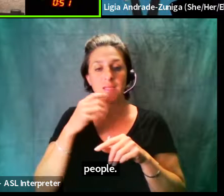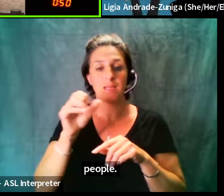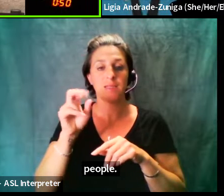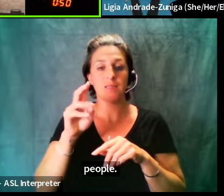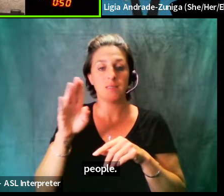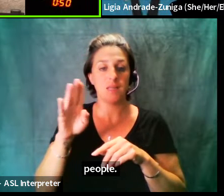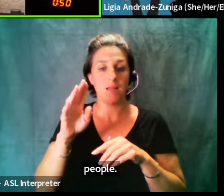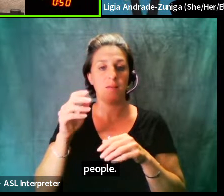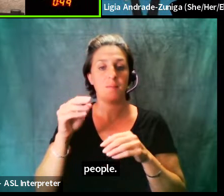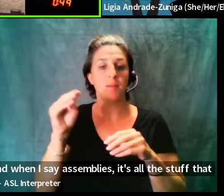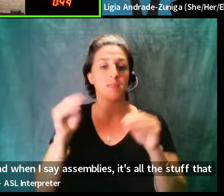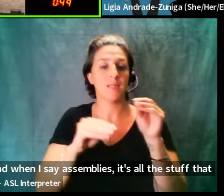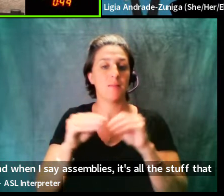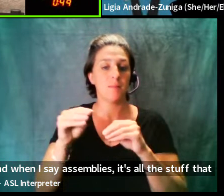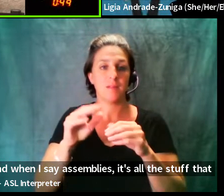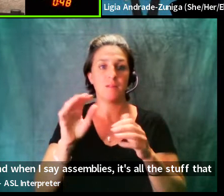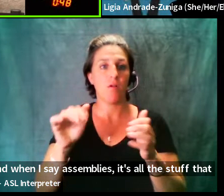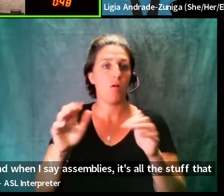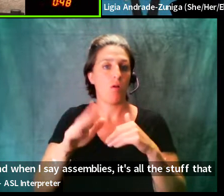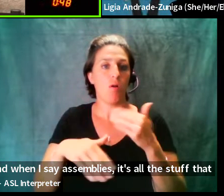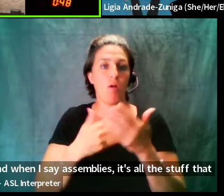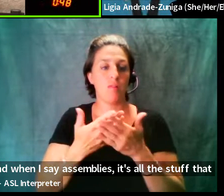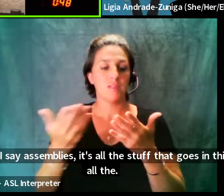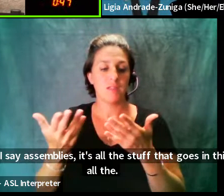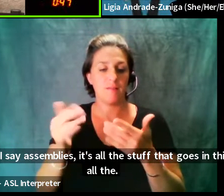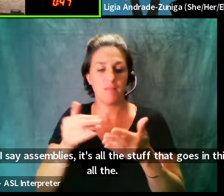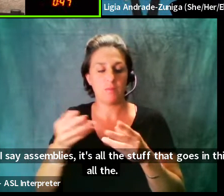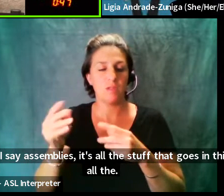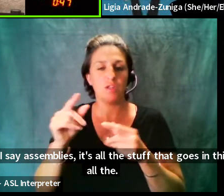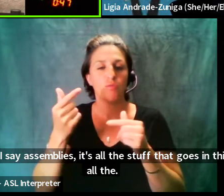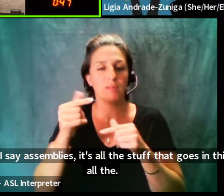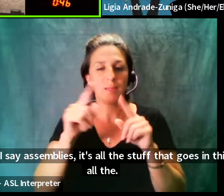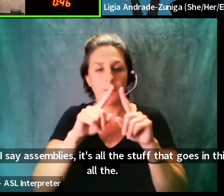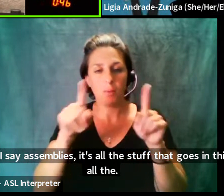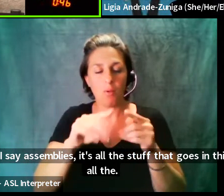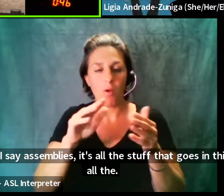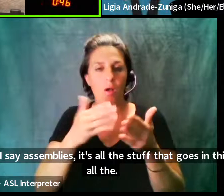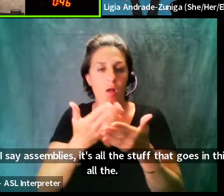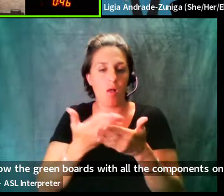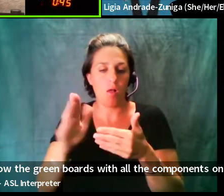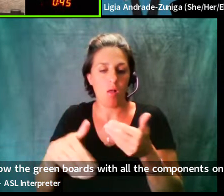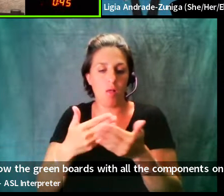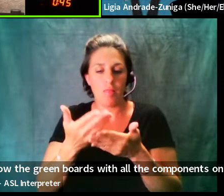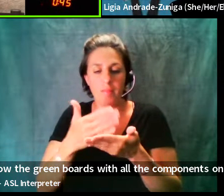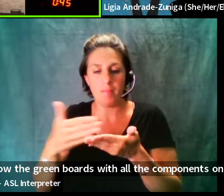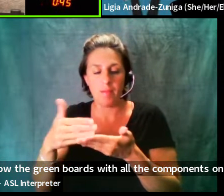stuff that goes in this, all the, the green boards with all the components on it and so forth.